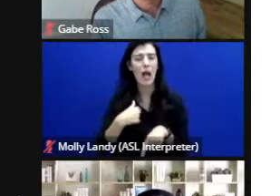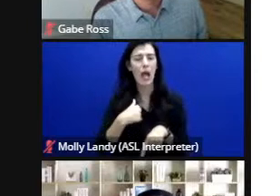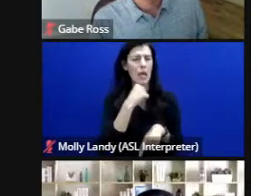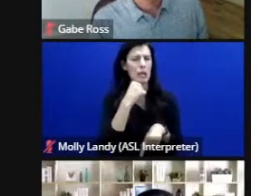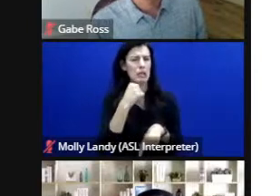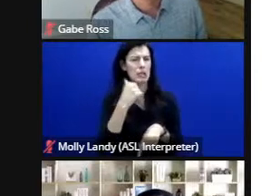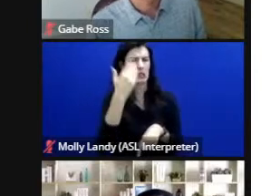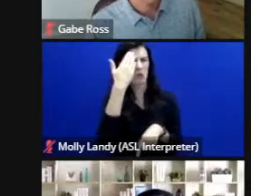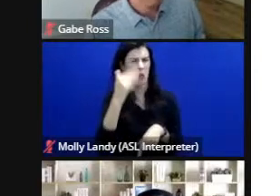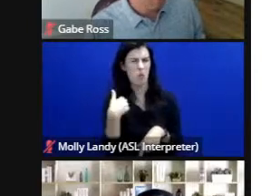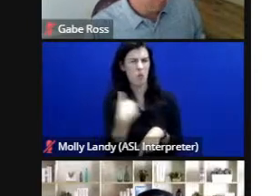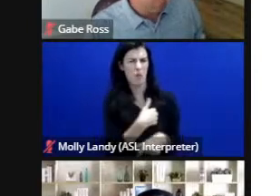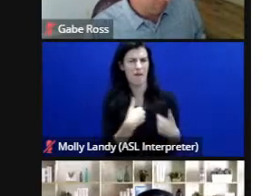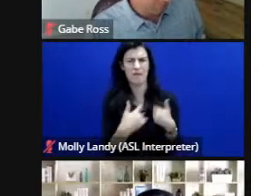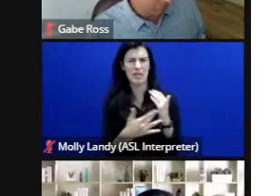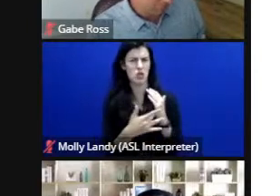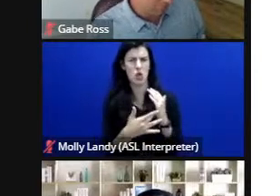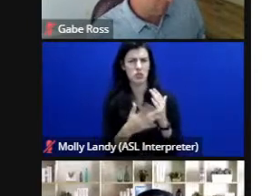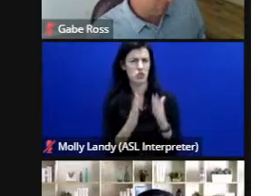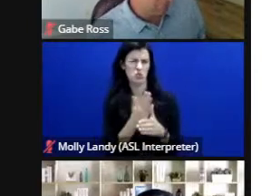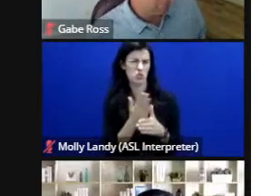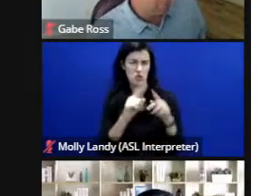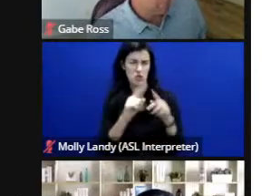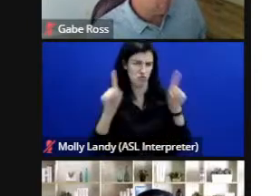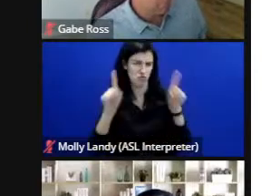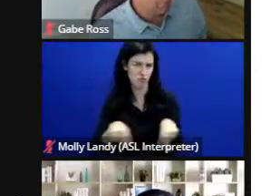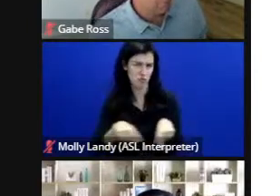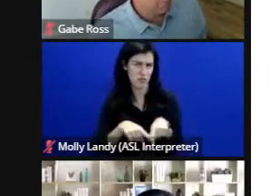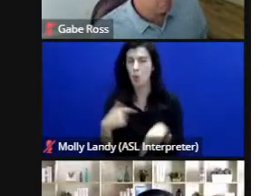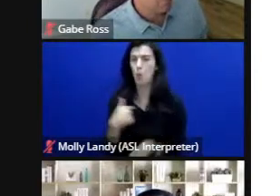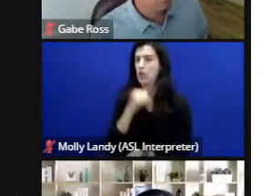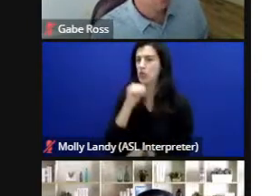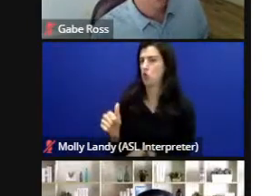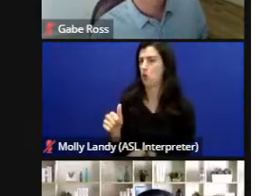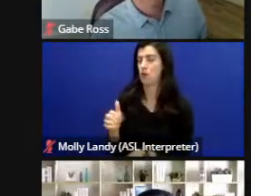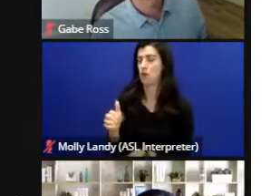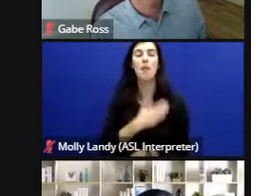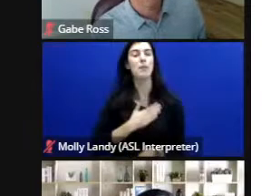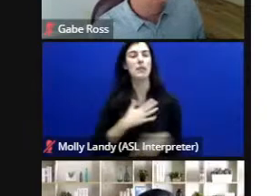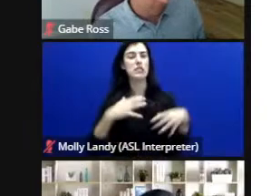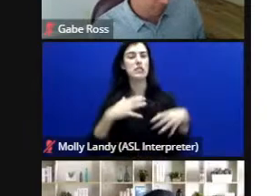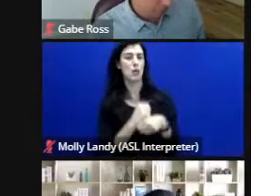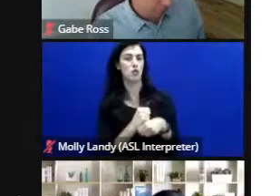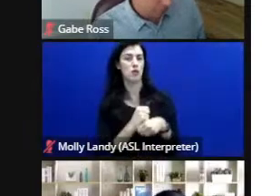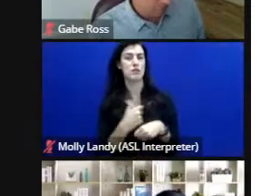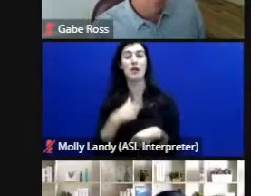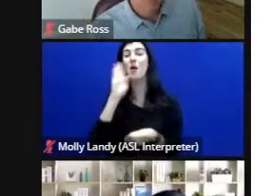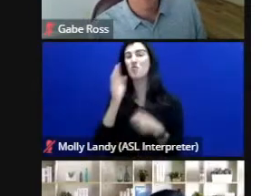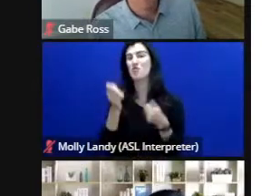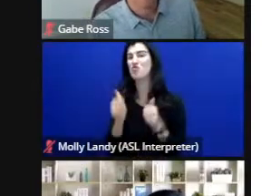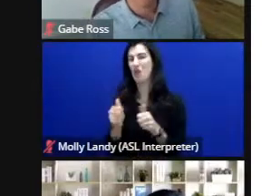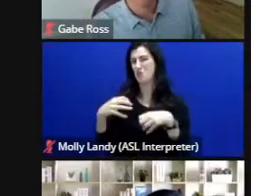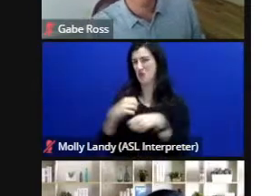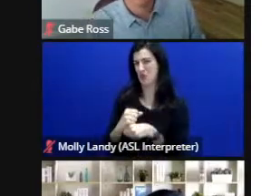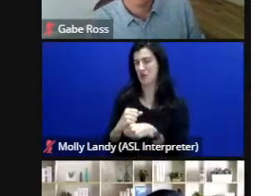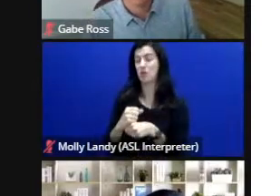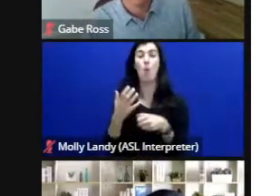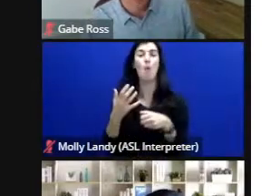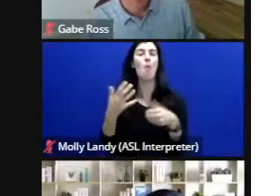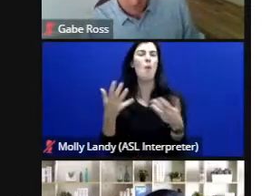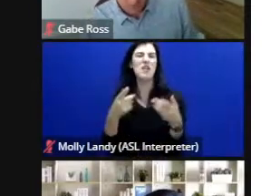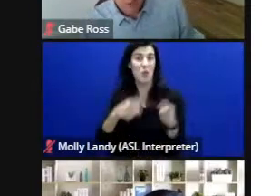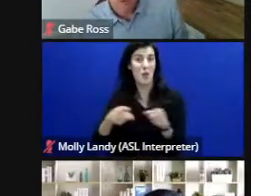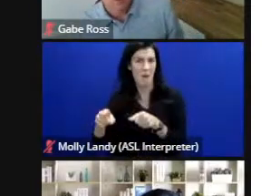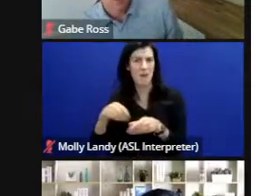to share a screen, but if you could summarize. We don't. Okay, I will try to summarize. So what's going on, in my opinion, is that